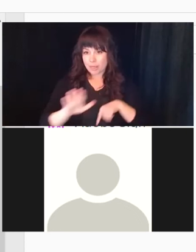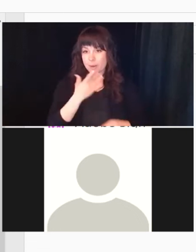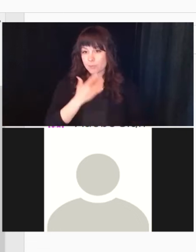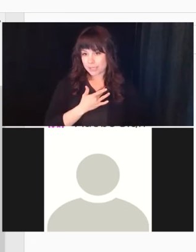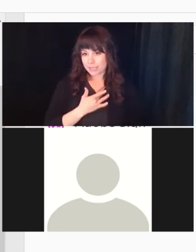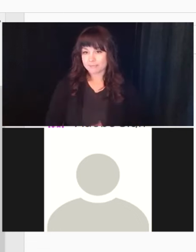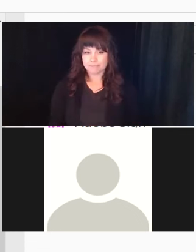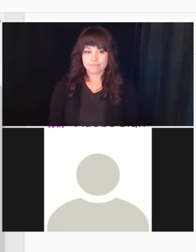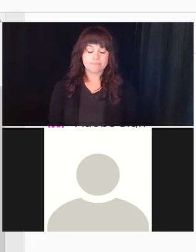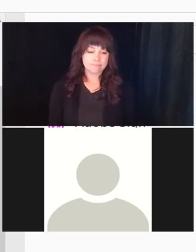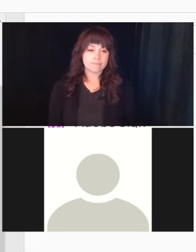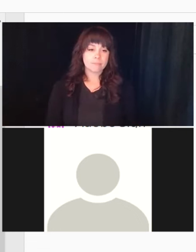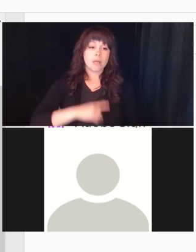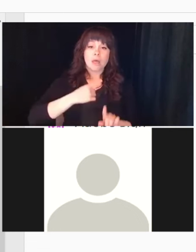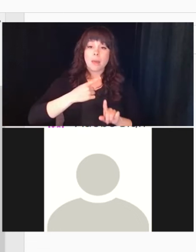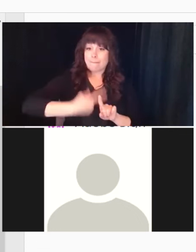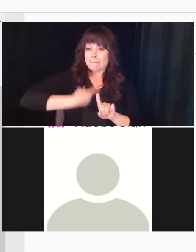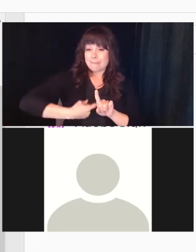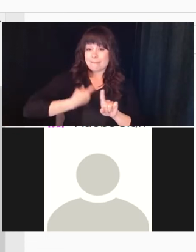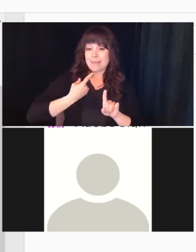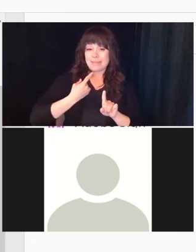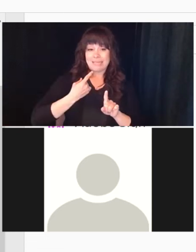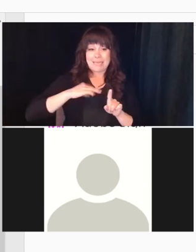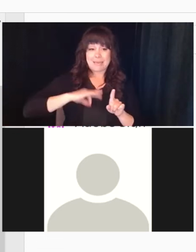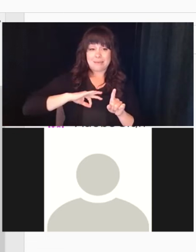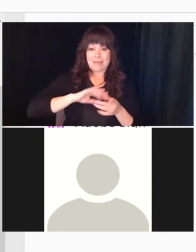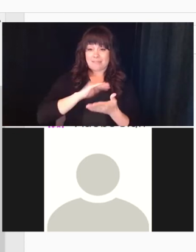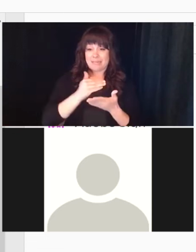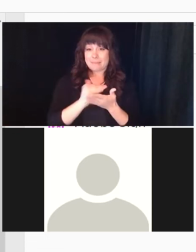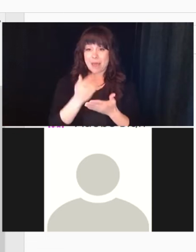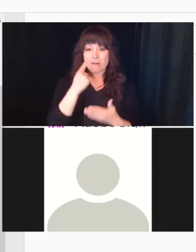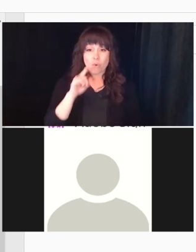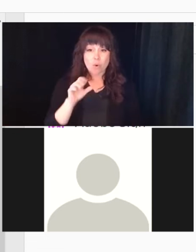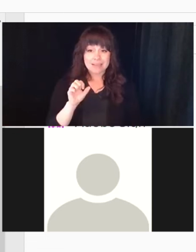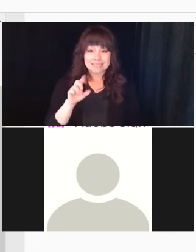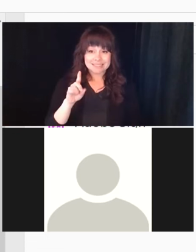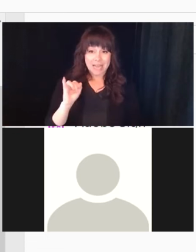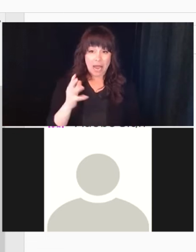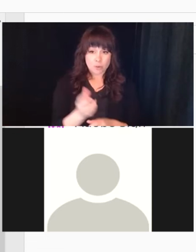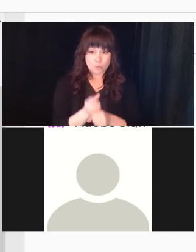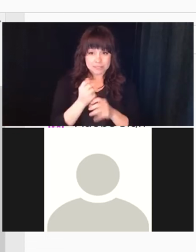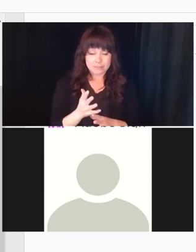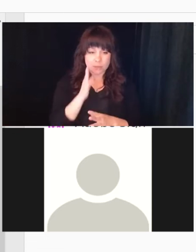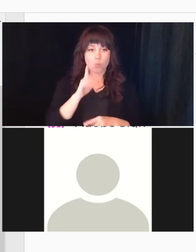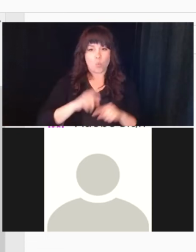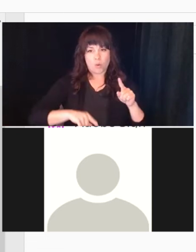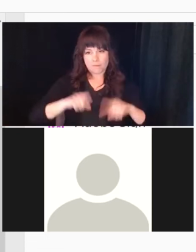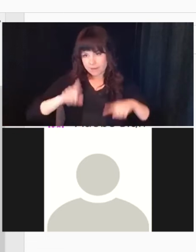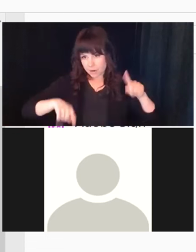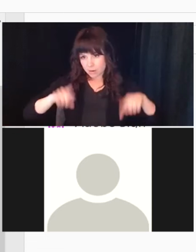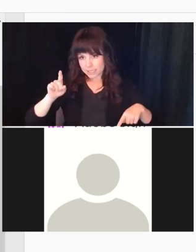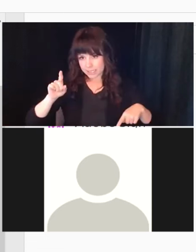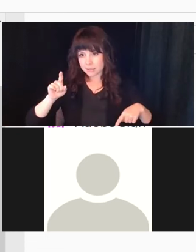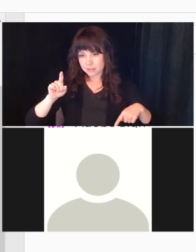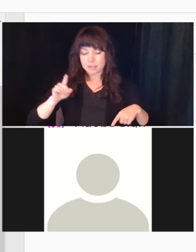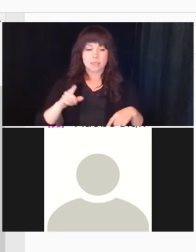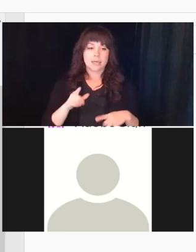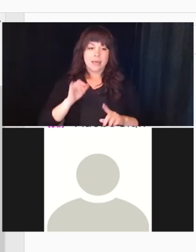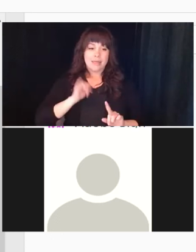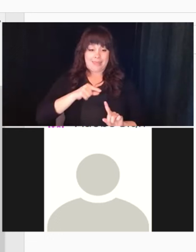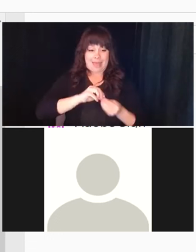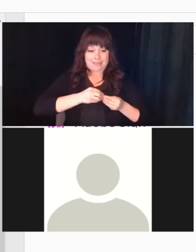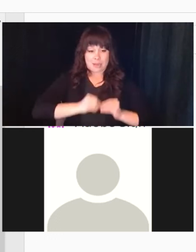So the monthly benefit amount for an SSDI recipient is going to vary based on the amount